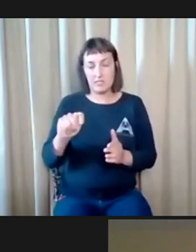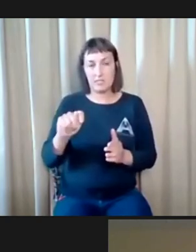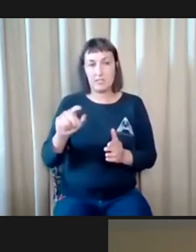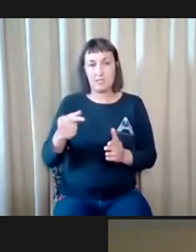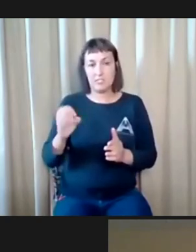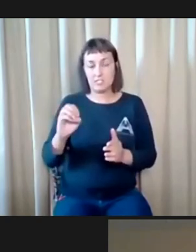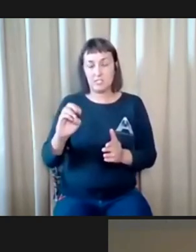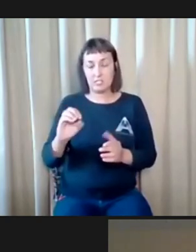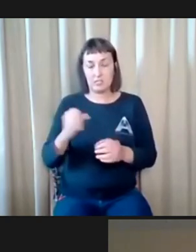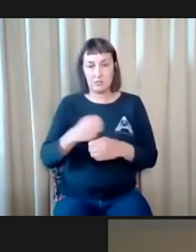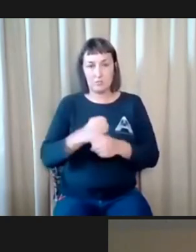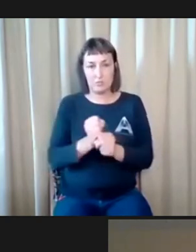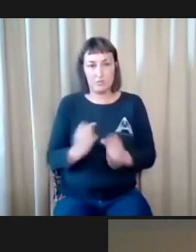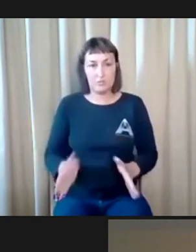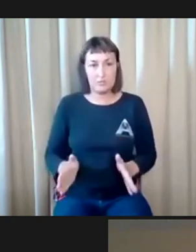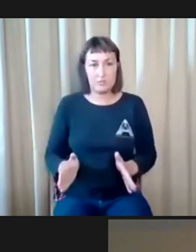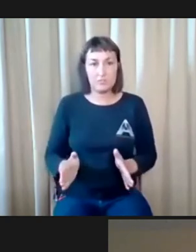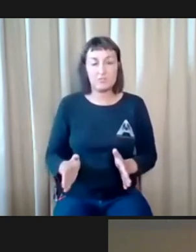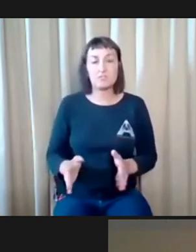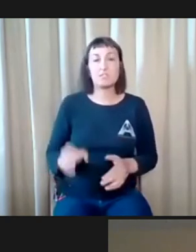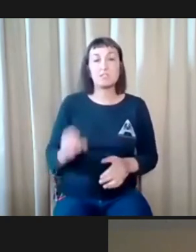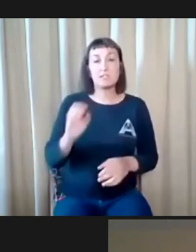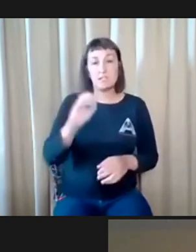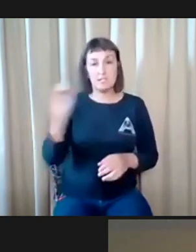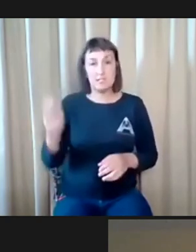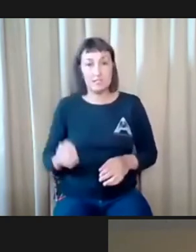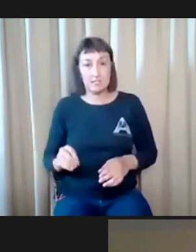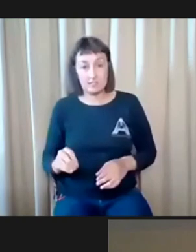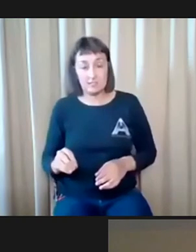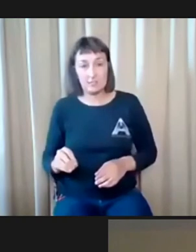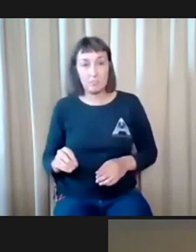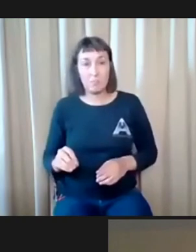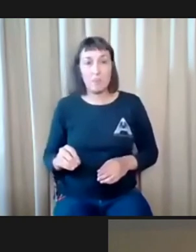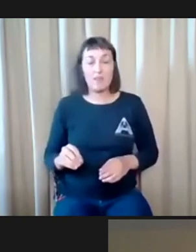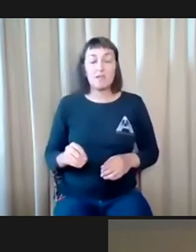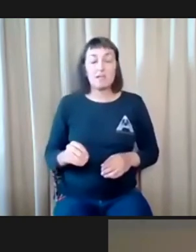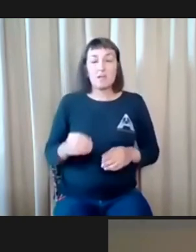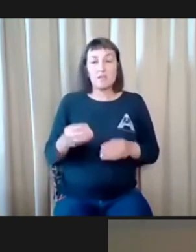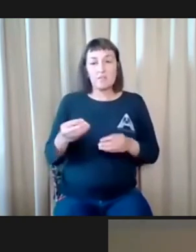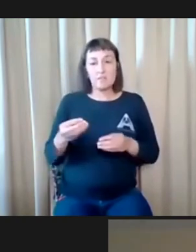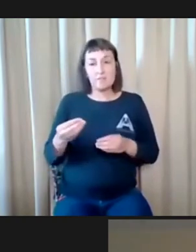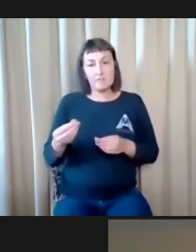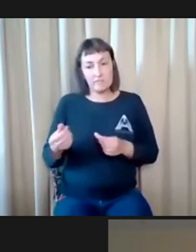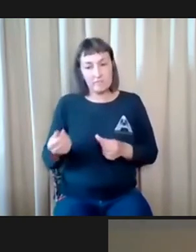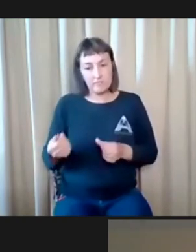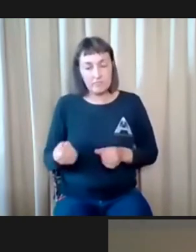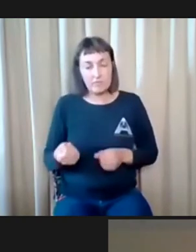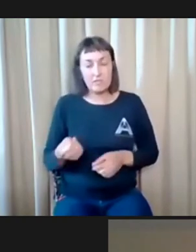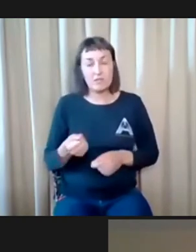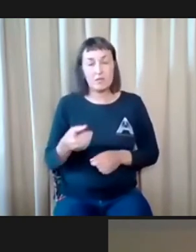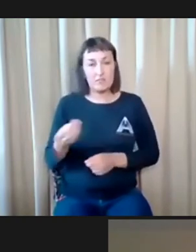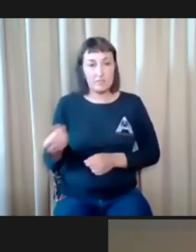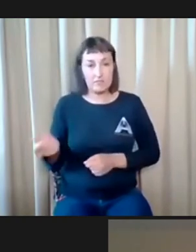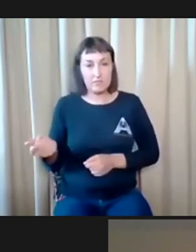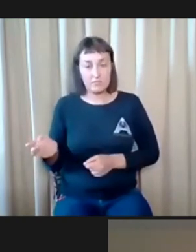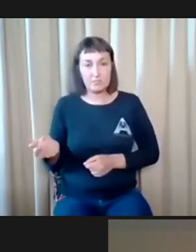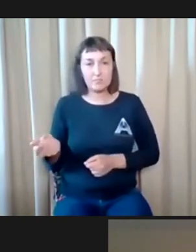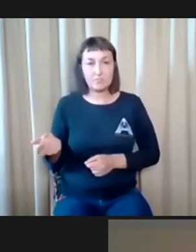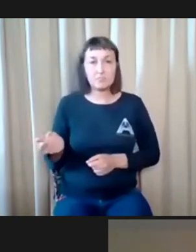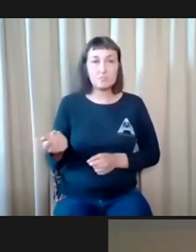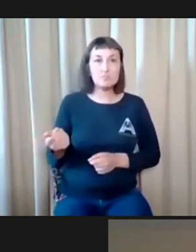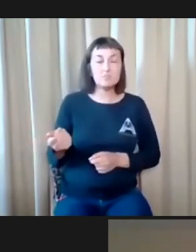Texas. and some of the things that came out of this embedding and